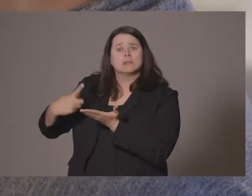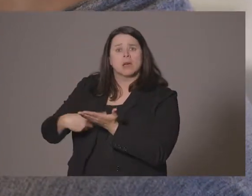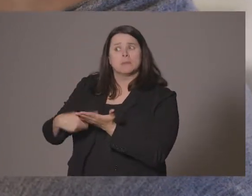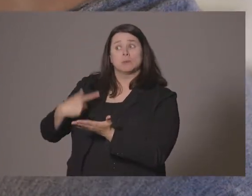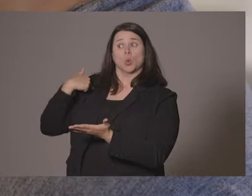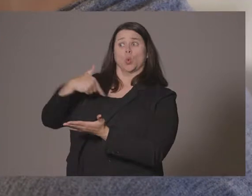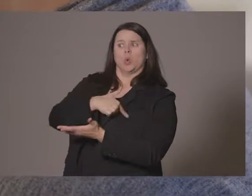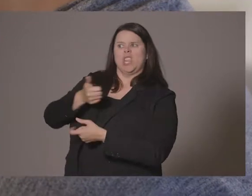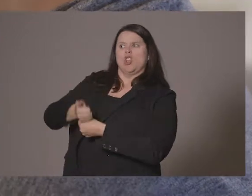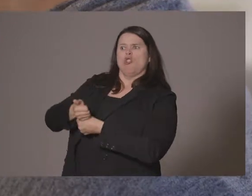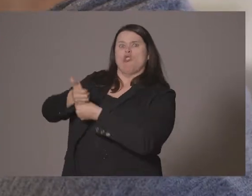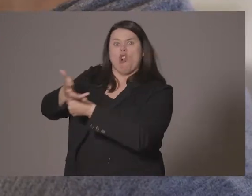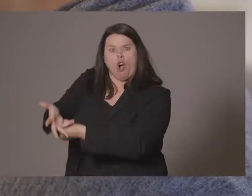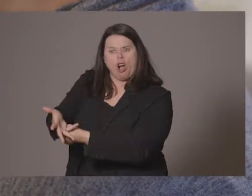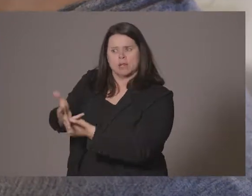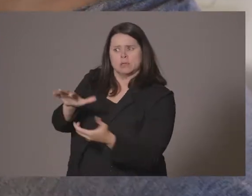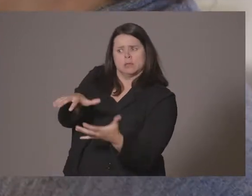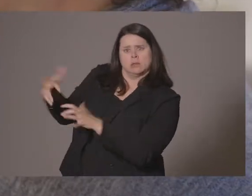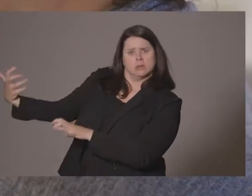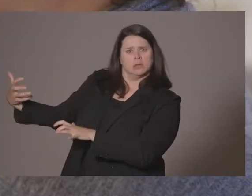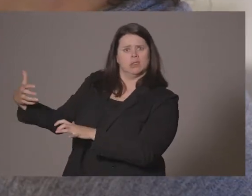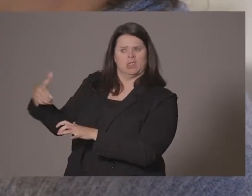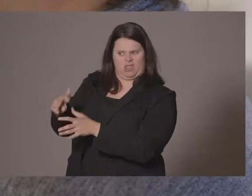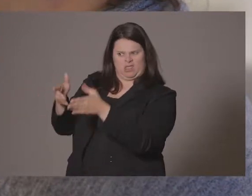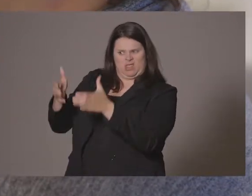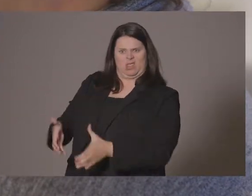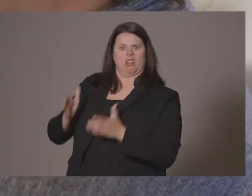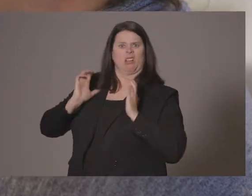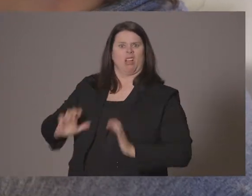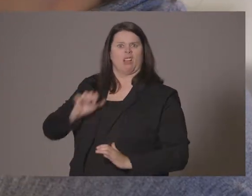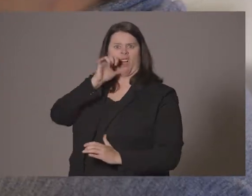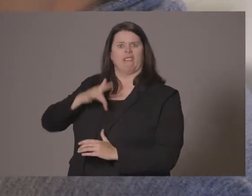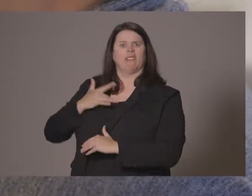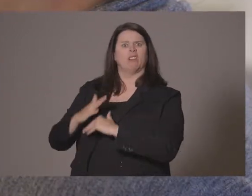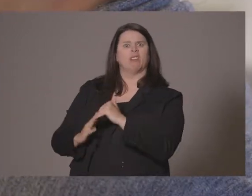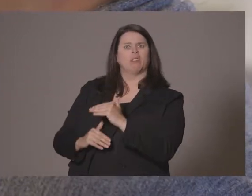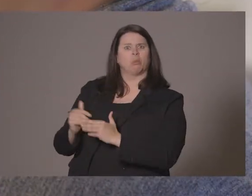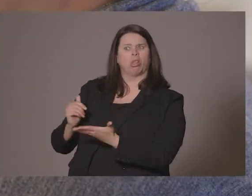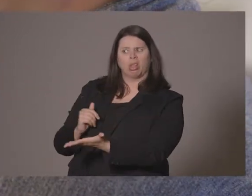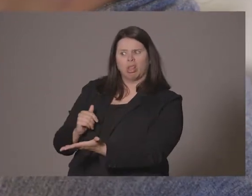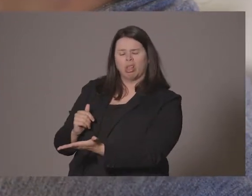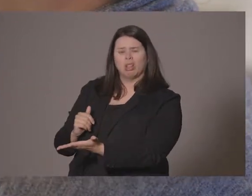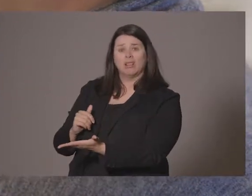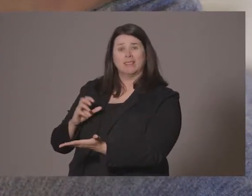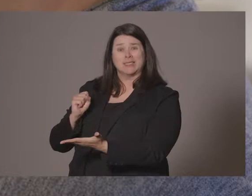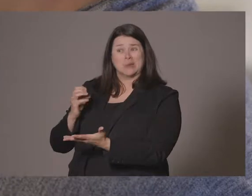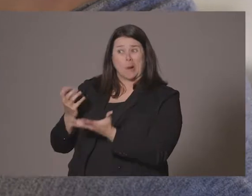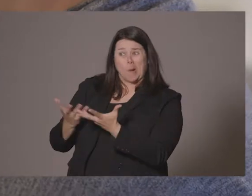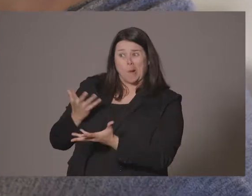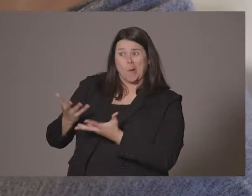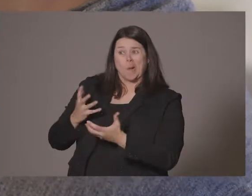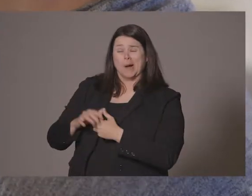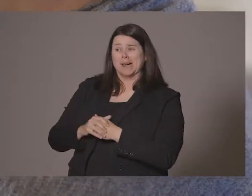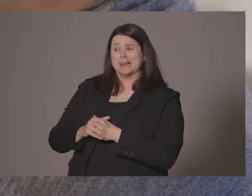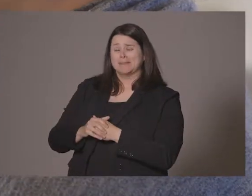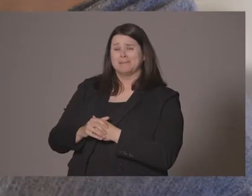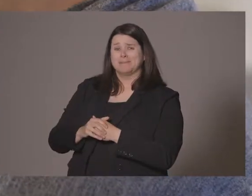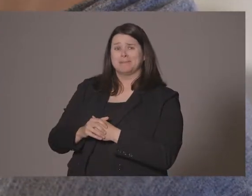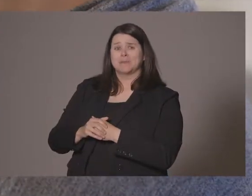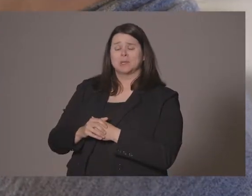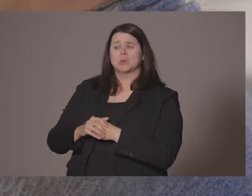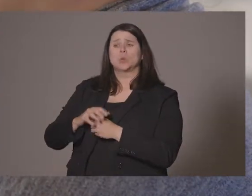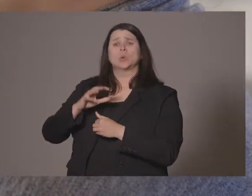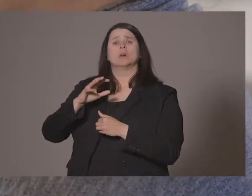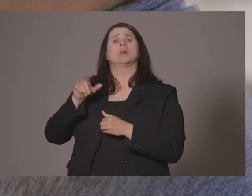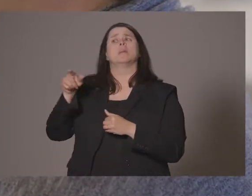are about to cause the discomfort. Mm-hmm. And so I think that thinking about, like we've kind of been talking about feeling